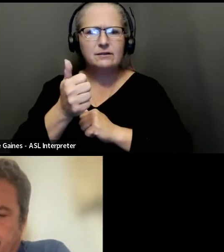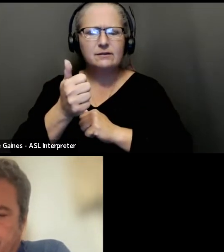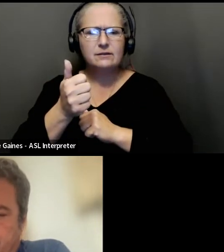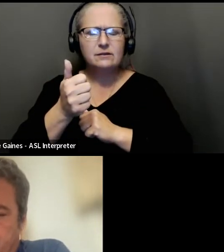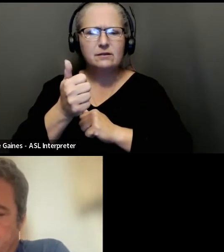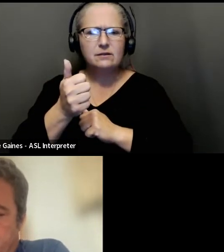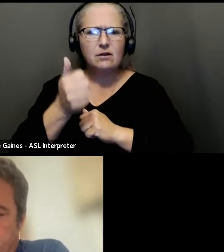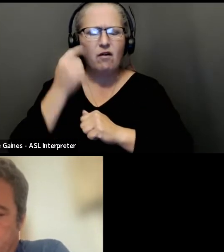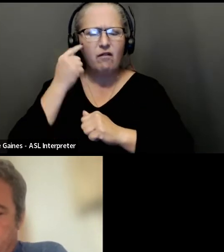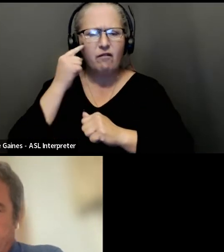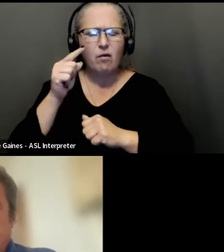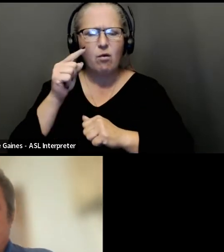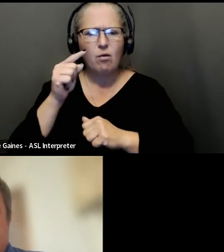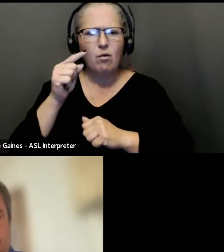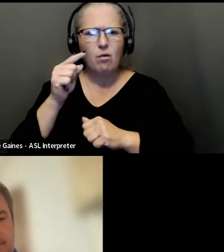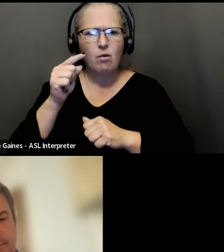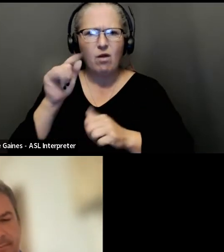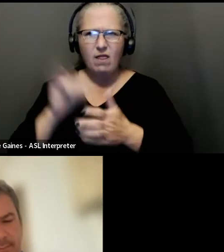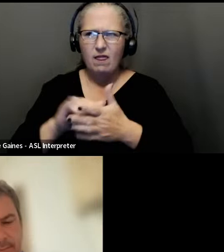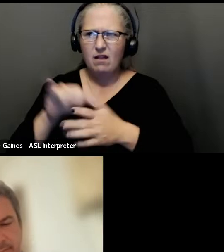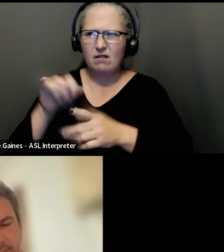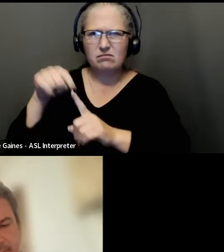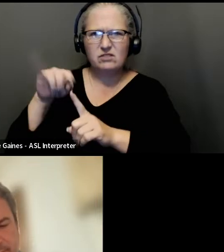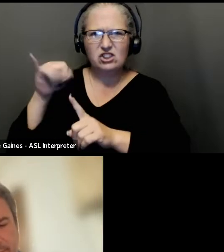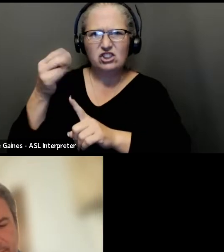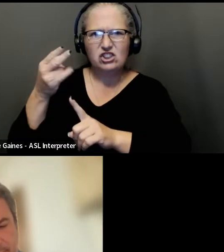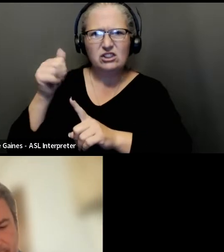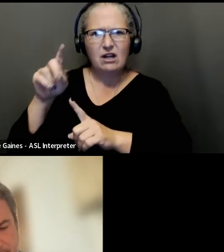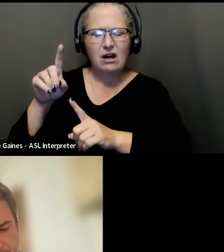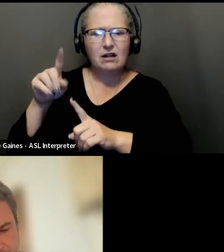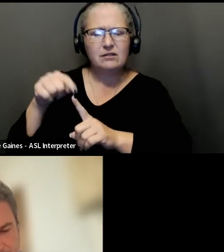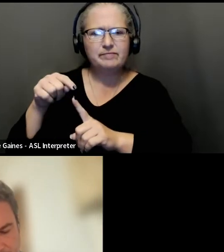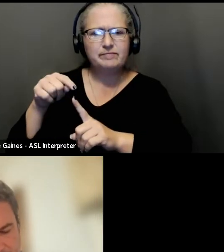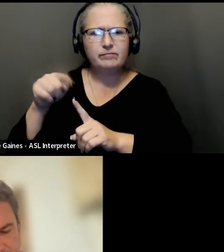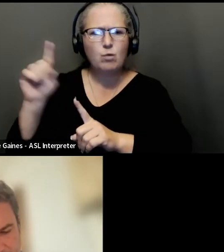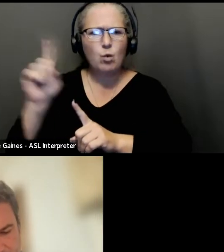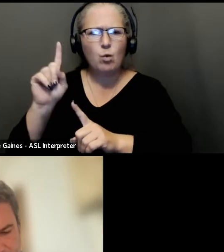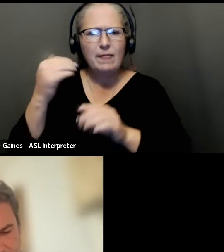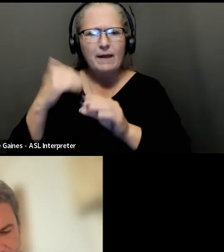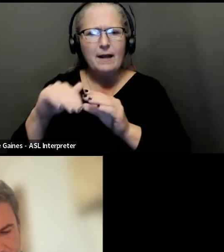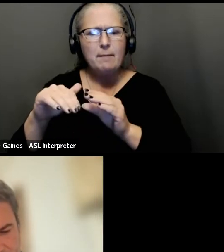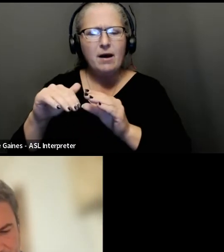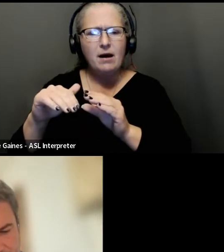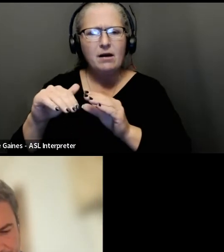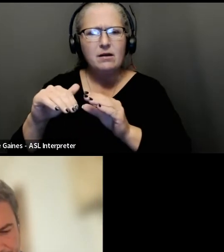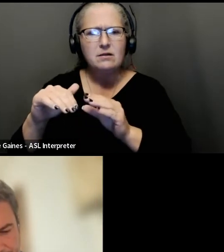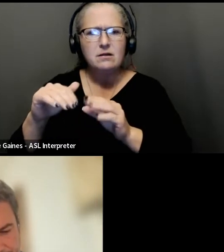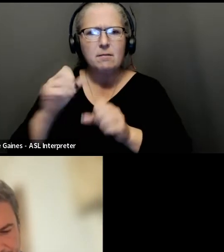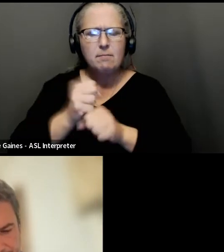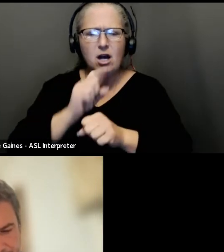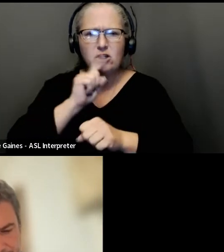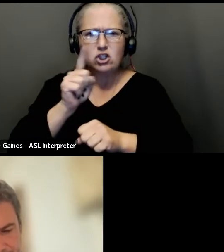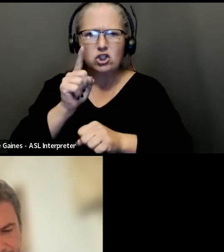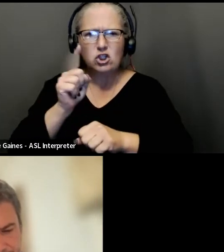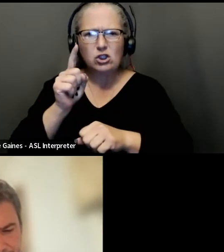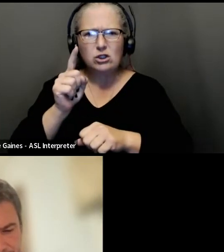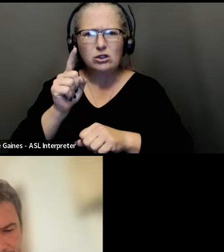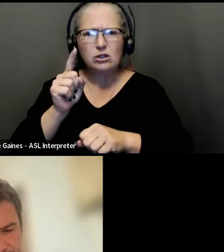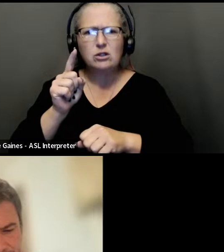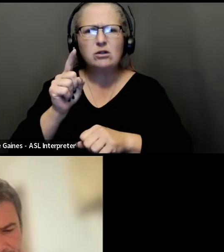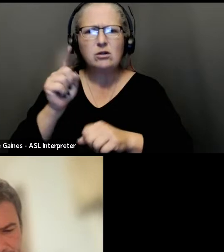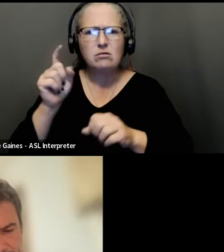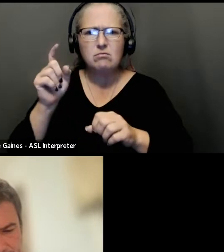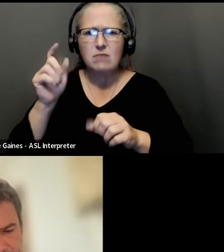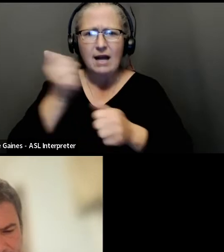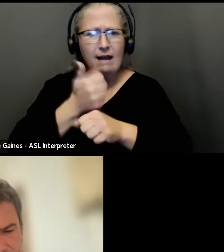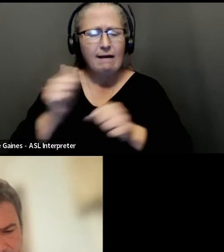posed for the call for jihad? Where are the emails reassuring us that hate crimes will be